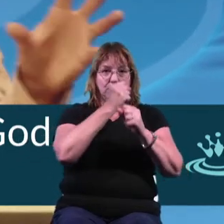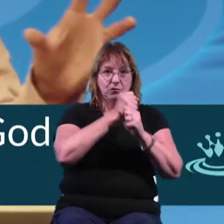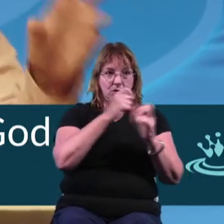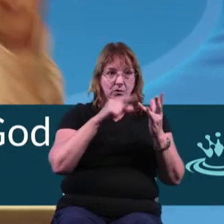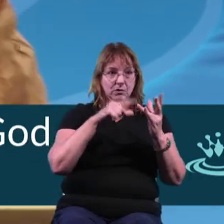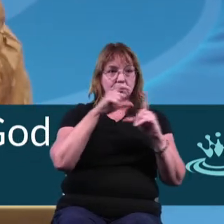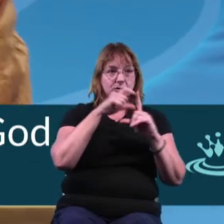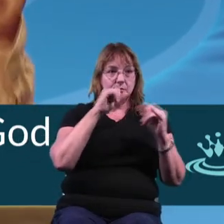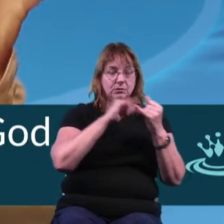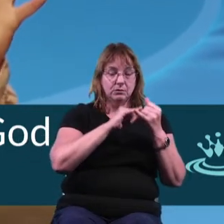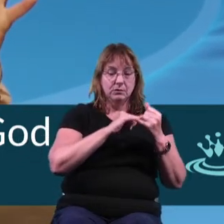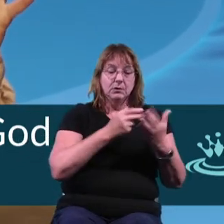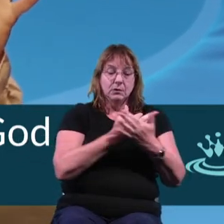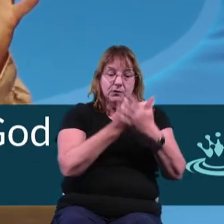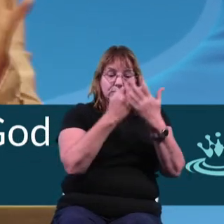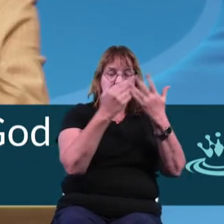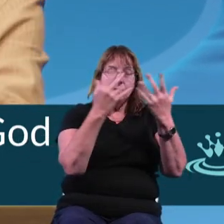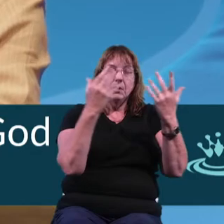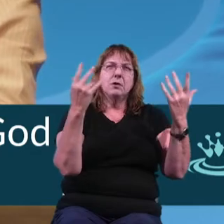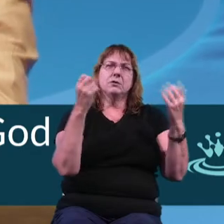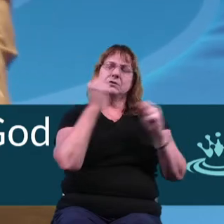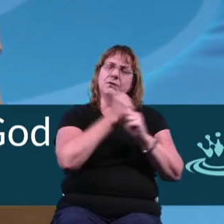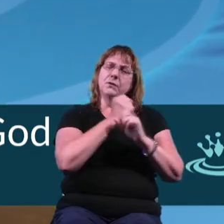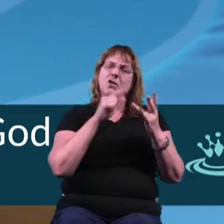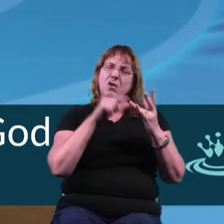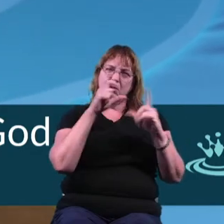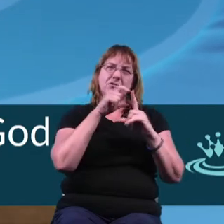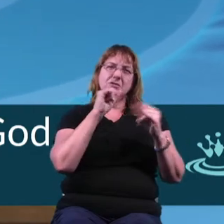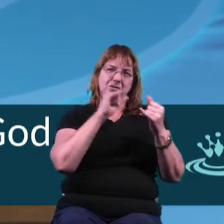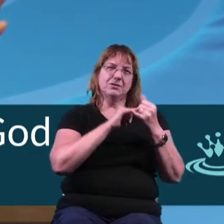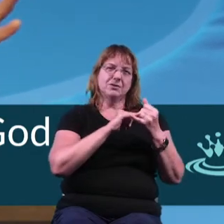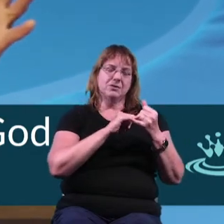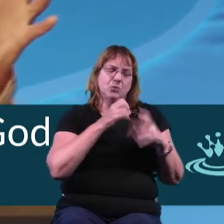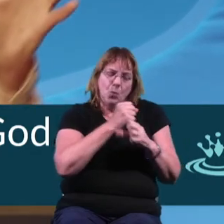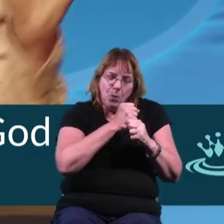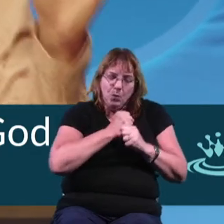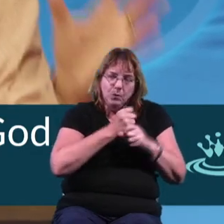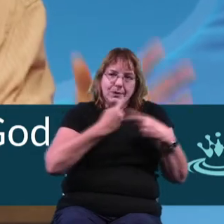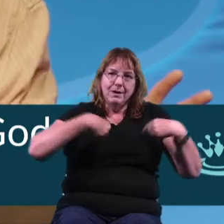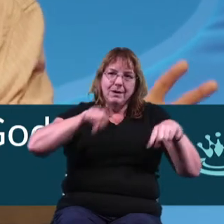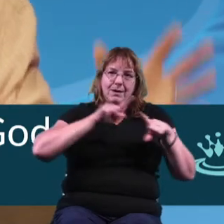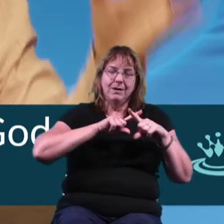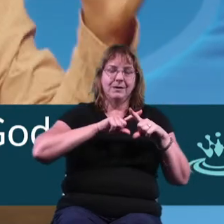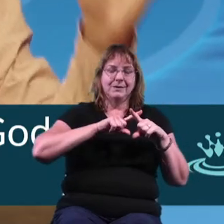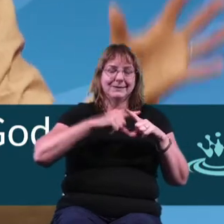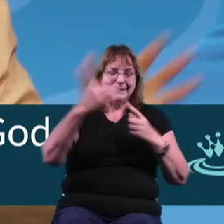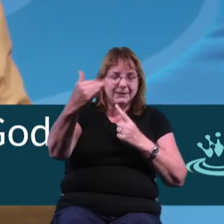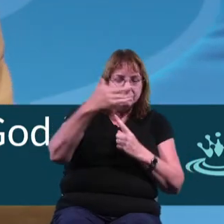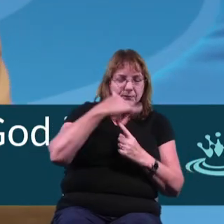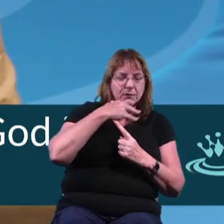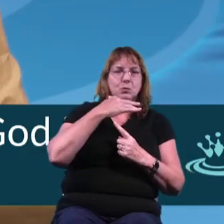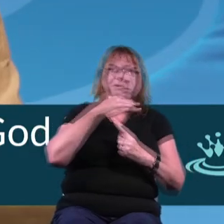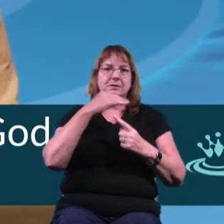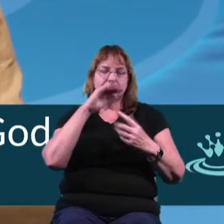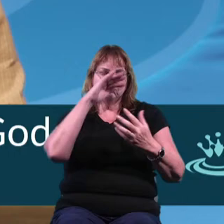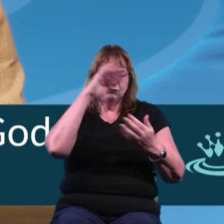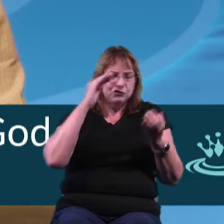There are lots of gods, sort of inverted commas as it were, things that have a hold on us, that influence us, that shape